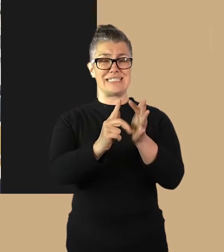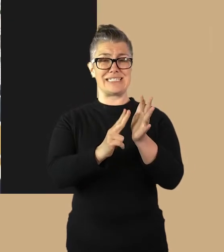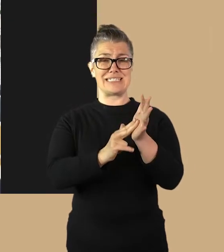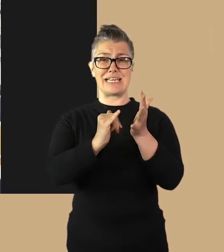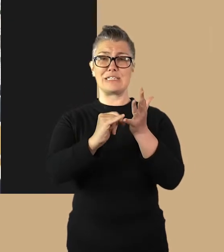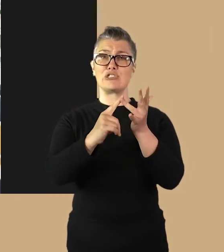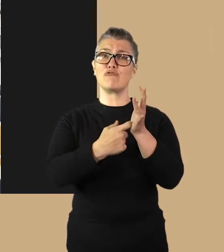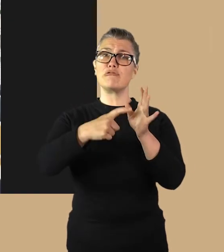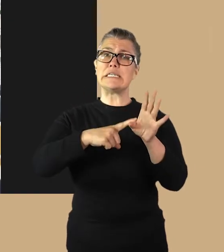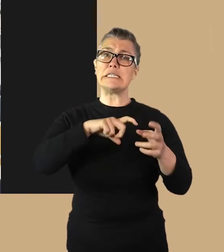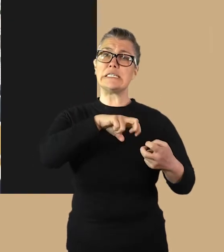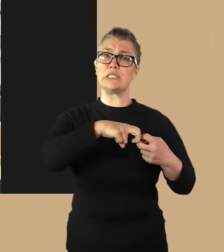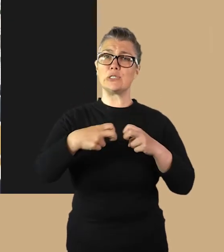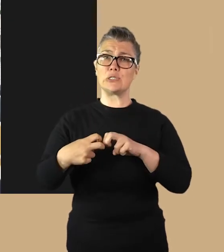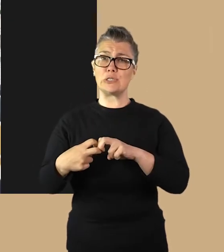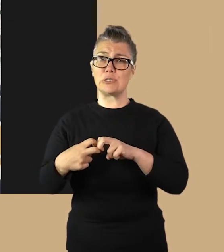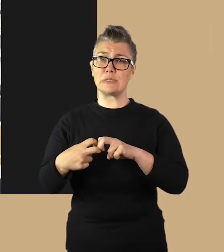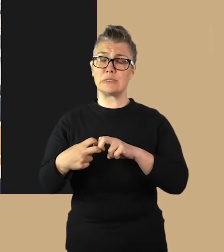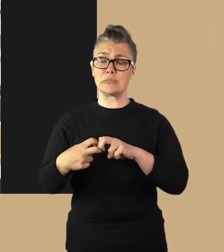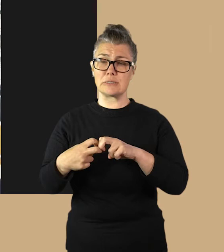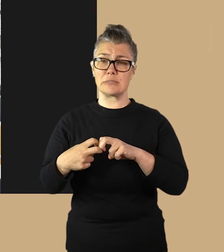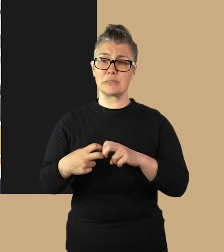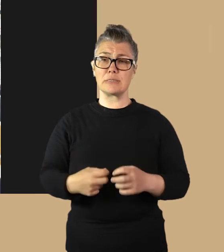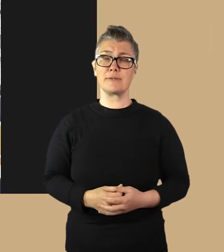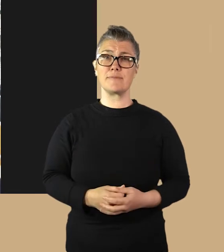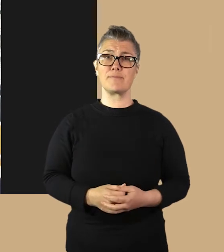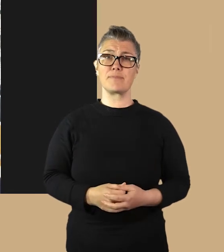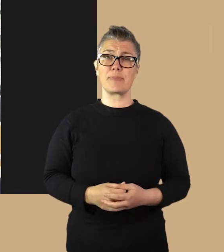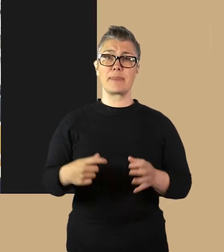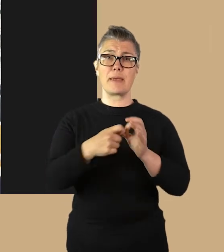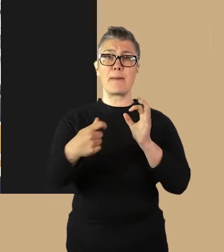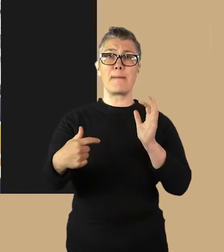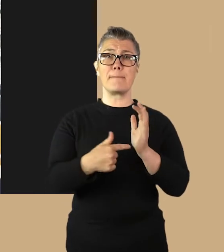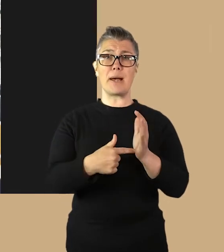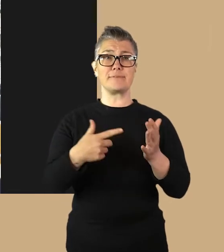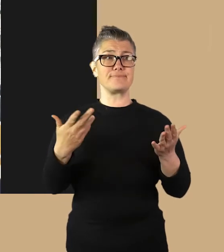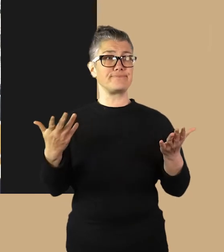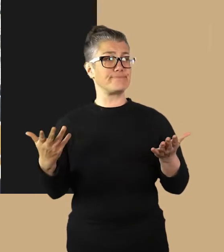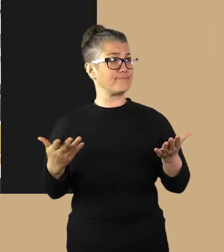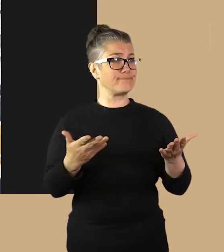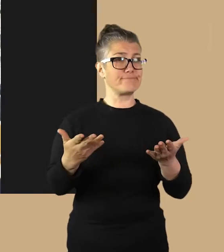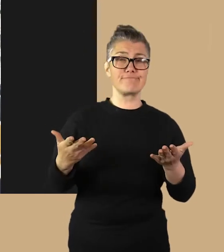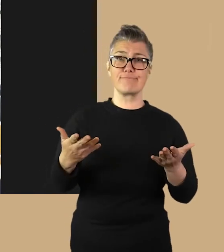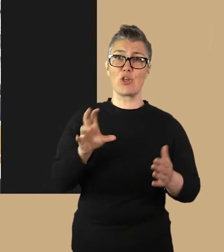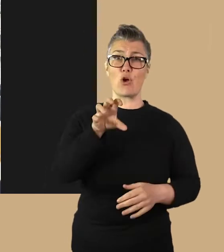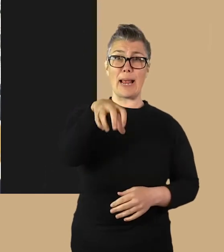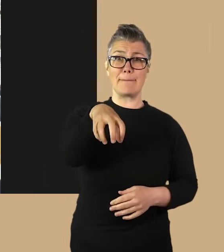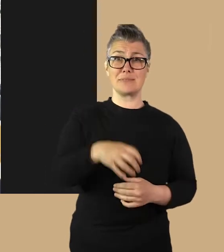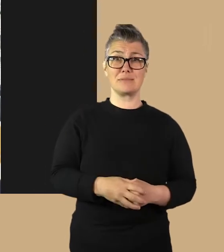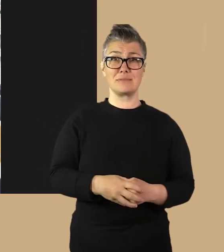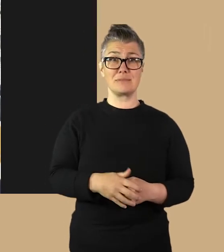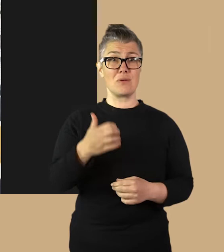Well, I have a lot of sensory issues, but there was really nowhere to escape on campus,